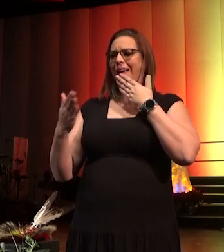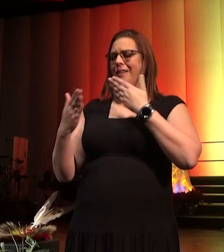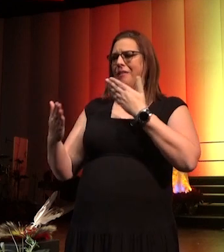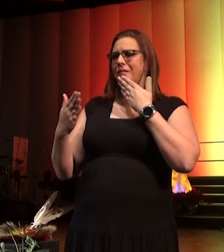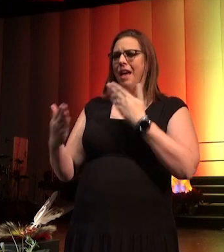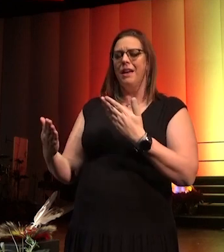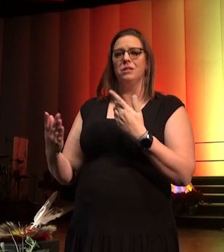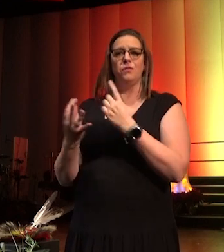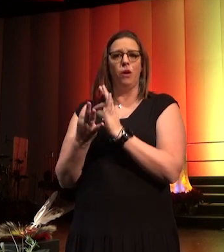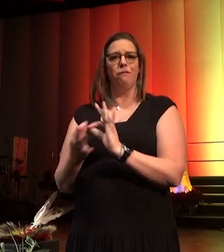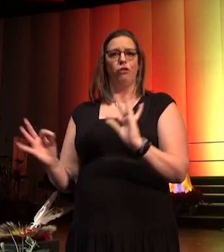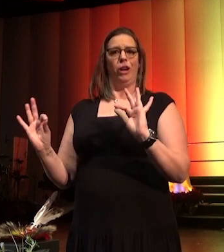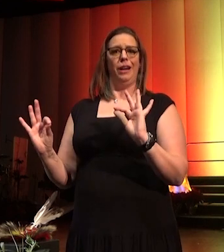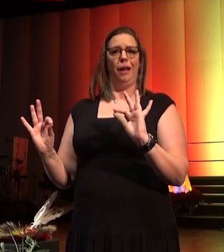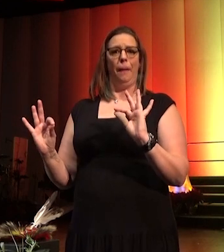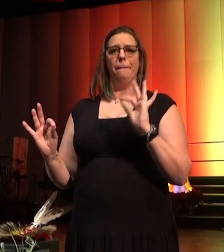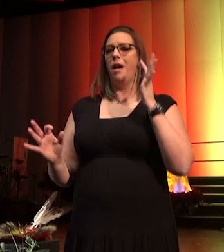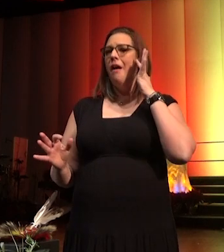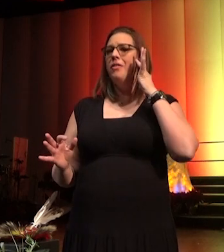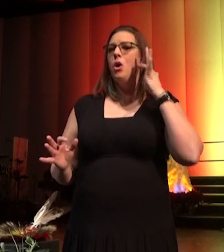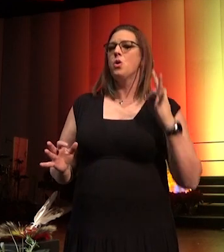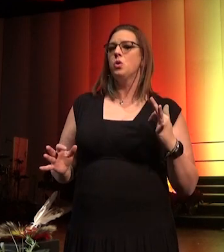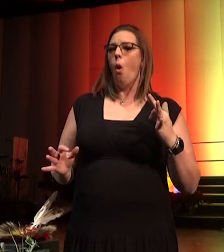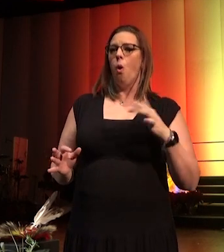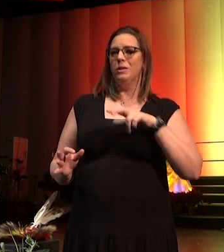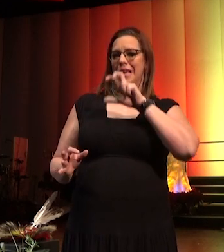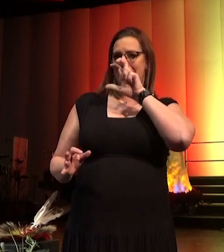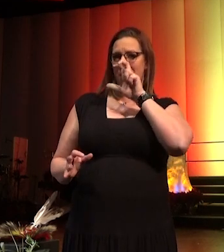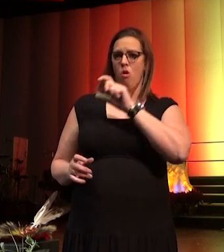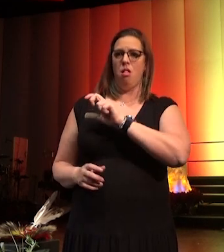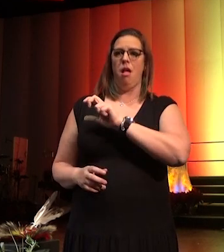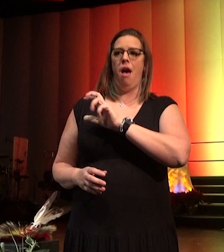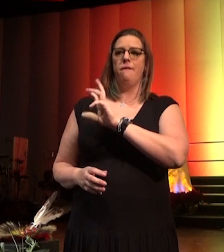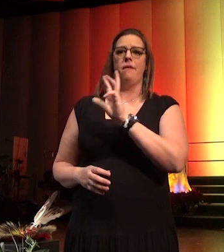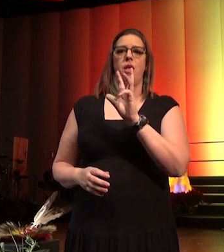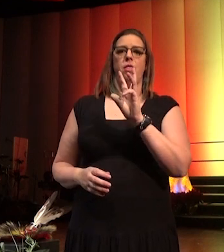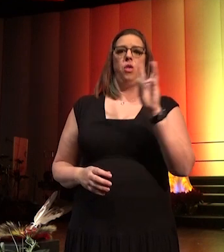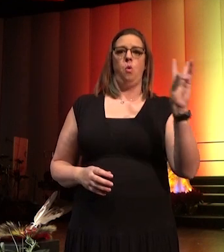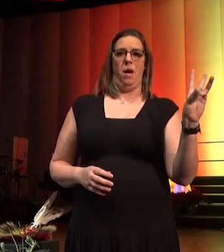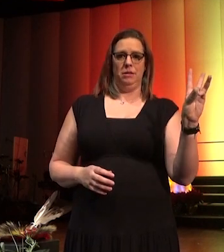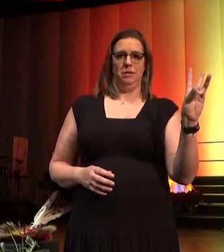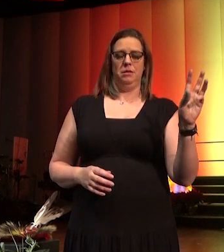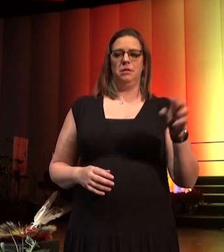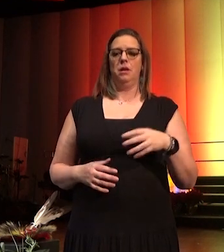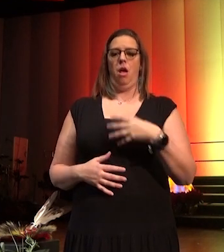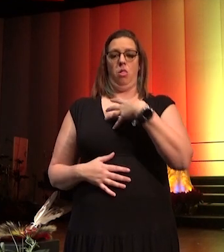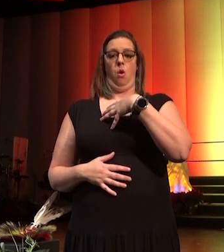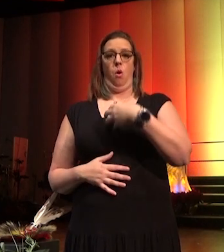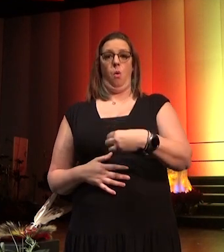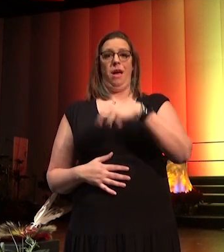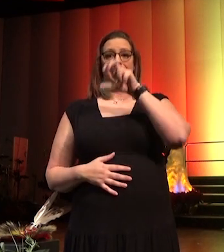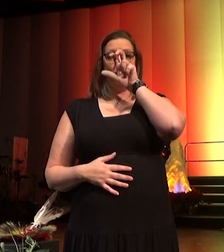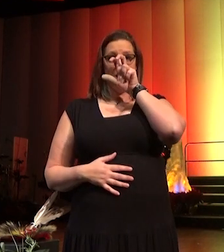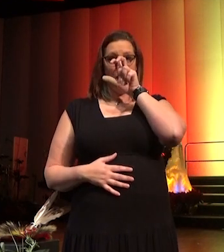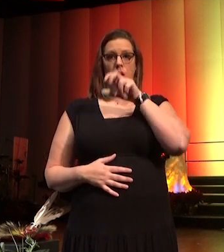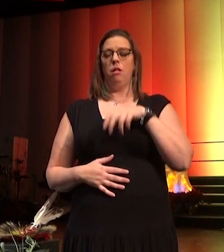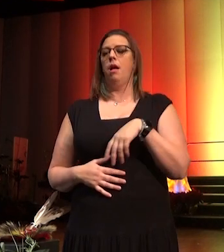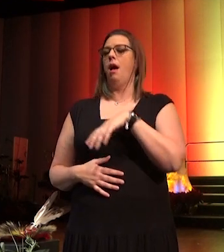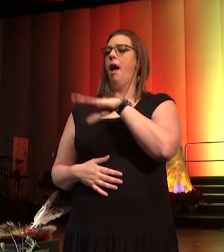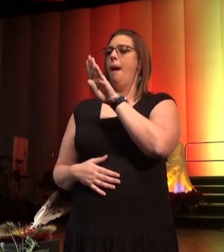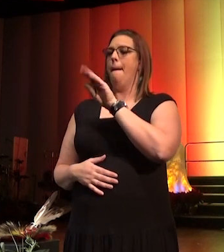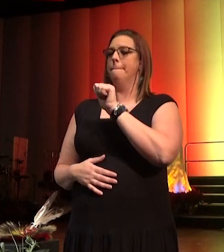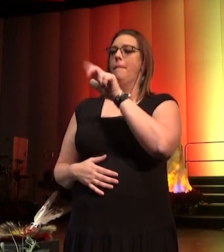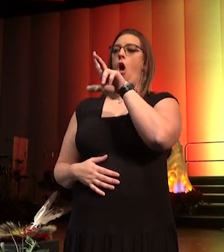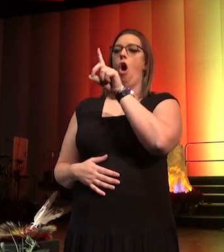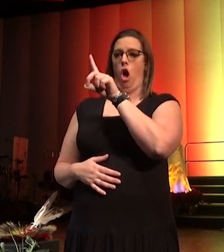freedom, the golden eagle from the west, the white eagle, and the bald